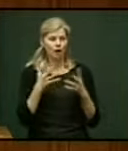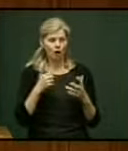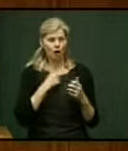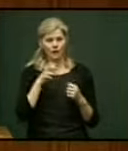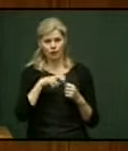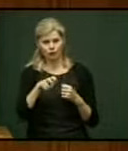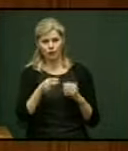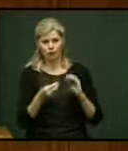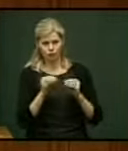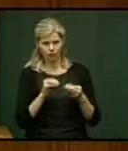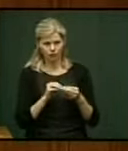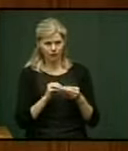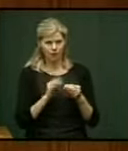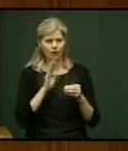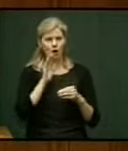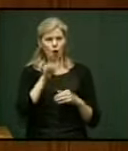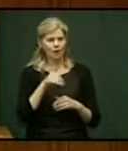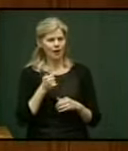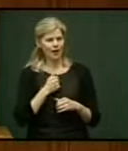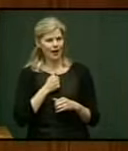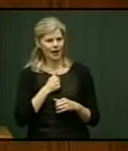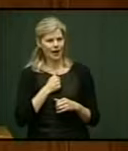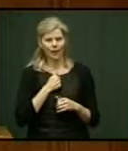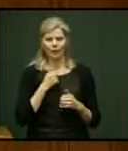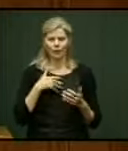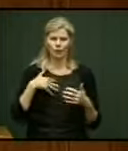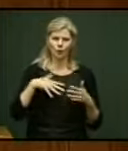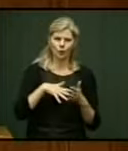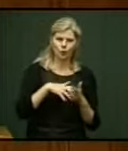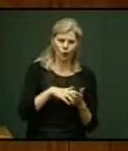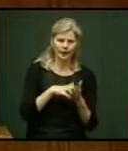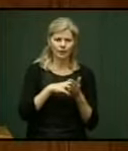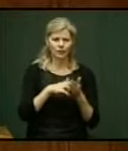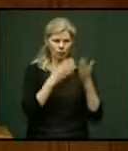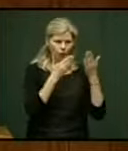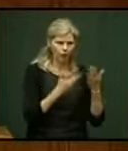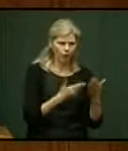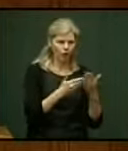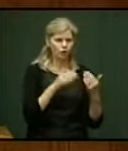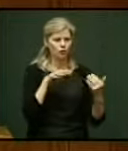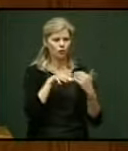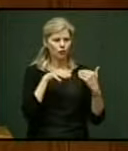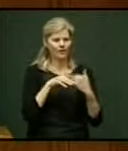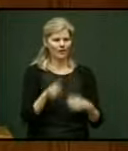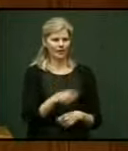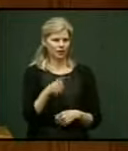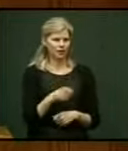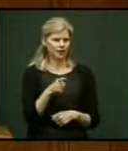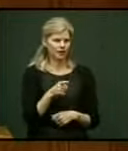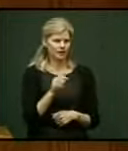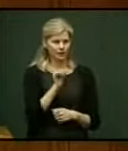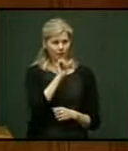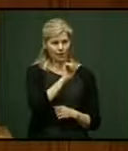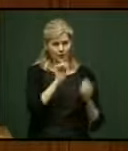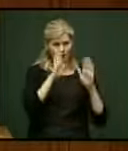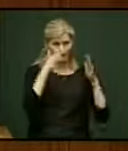perfectly understandable but misguided approach of traffic engineering, which focused on increasing the volume and